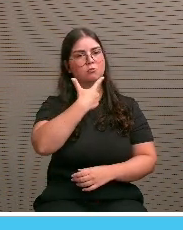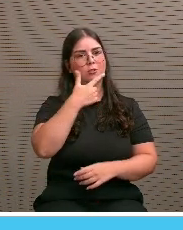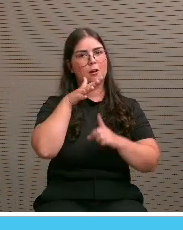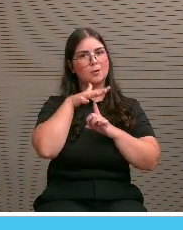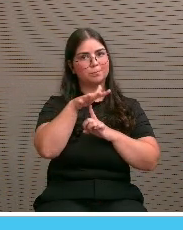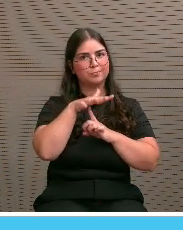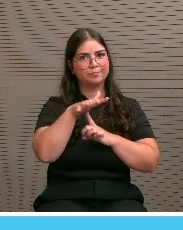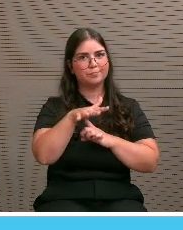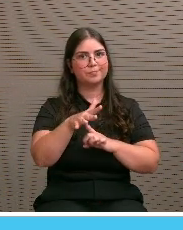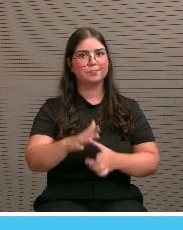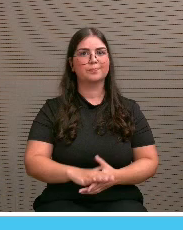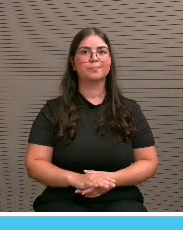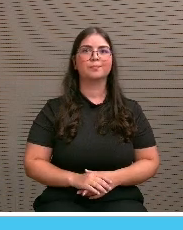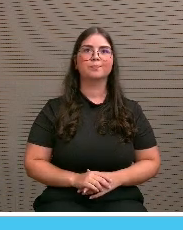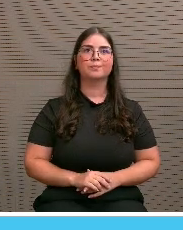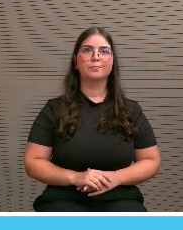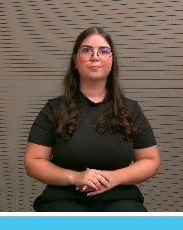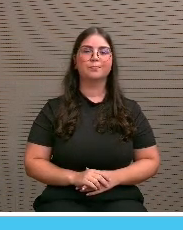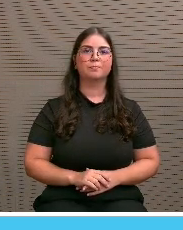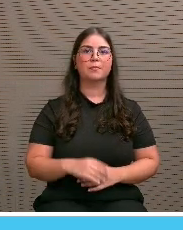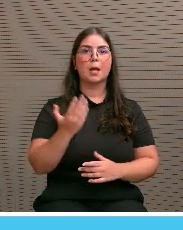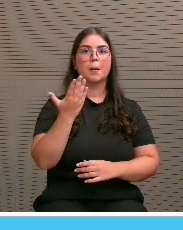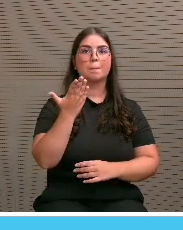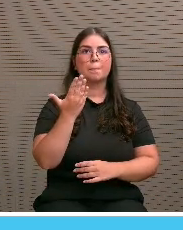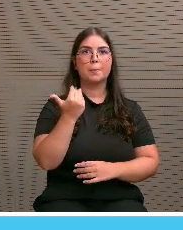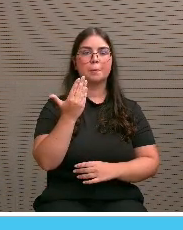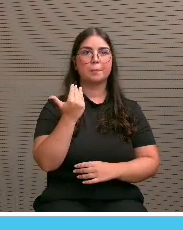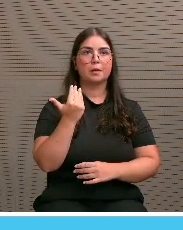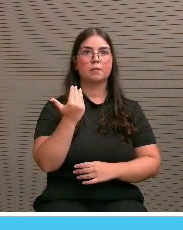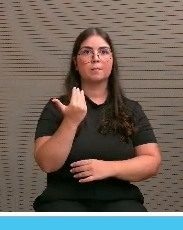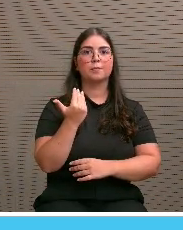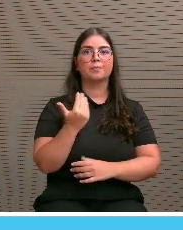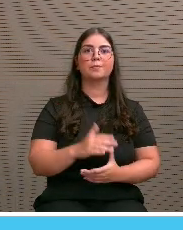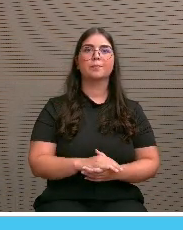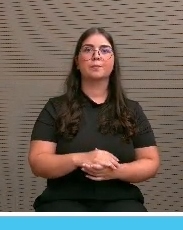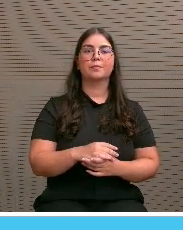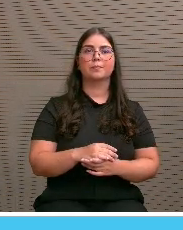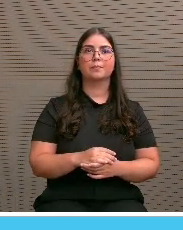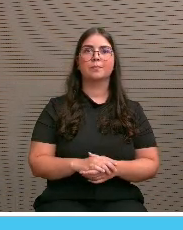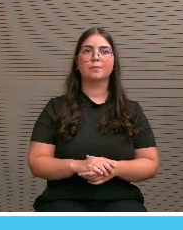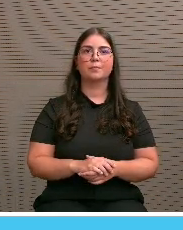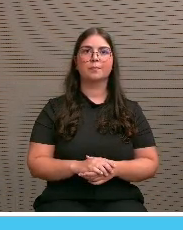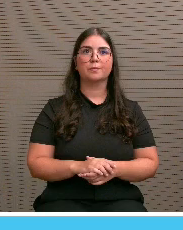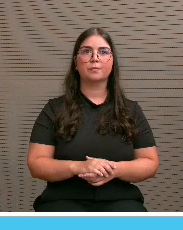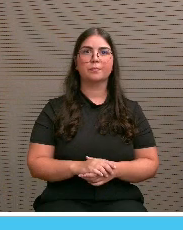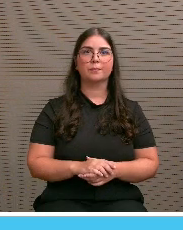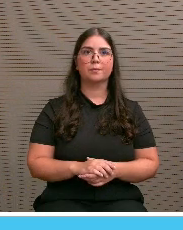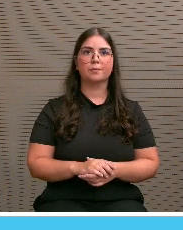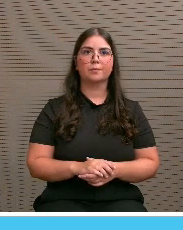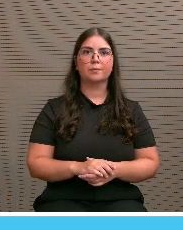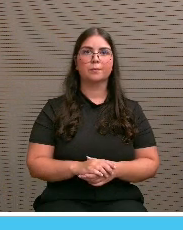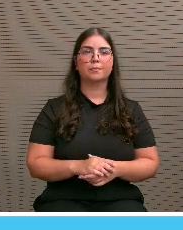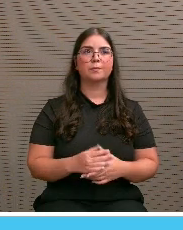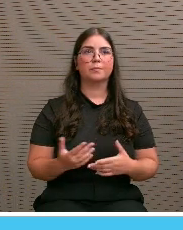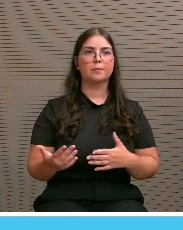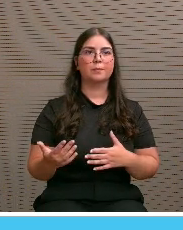is a major, major problem. Today, somewhere between 250,000 and 500,000